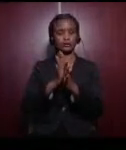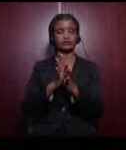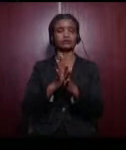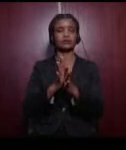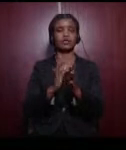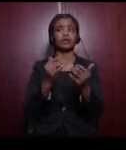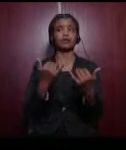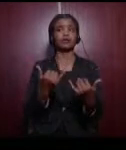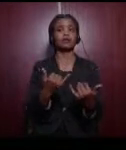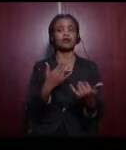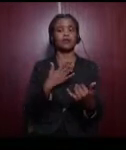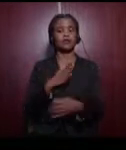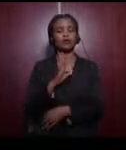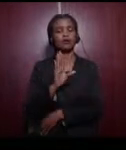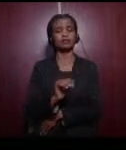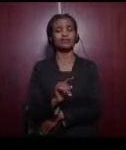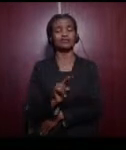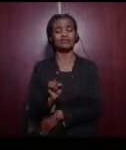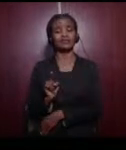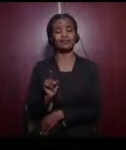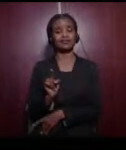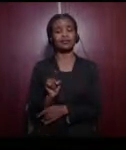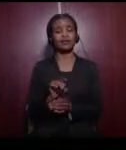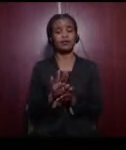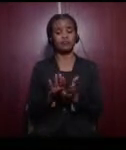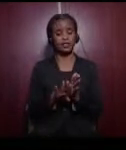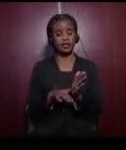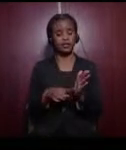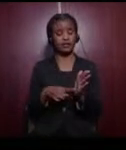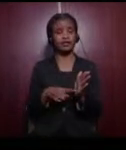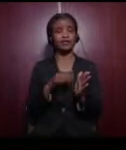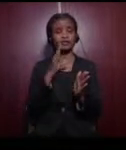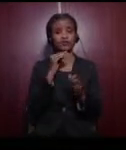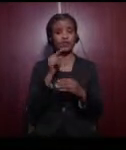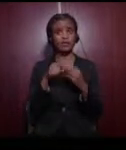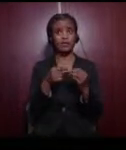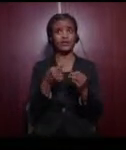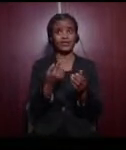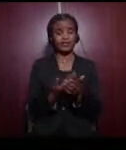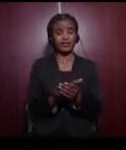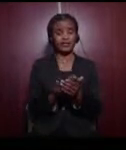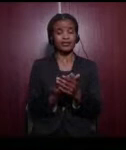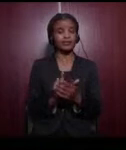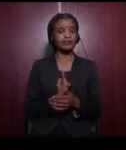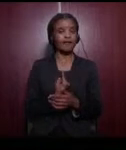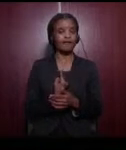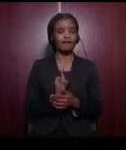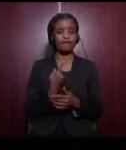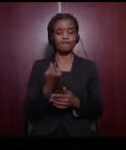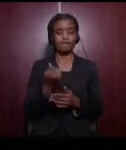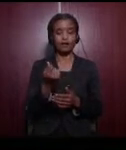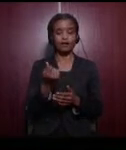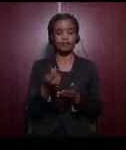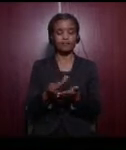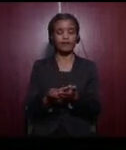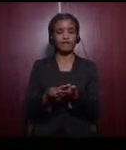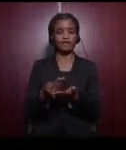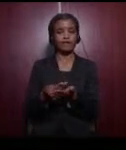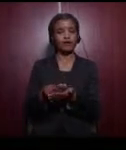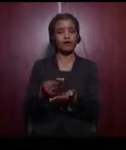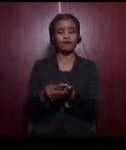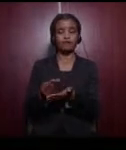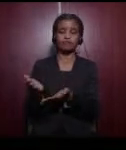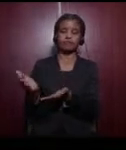to such, can we fundraise without going to the councillor or to someone to